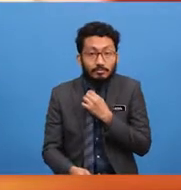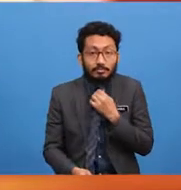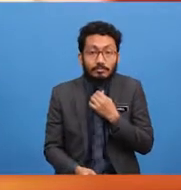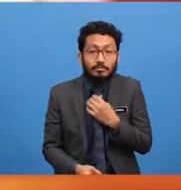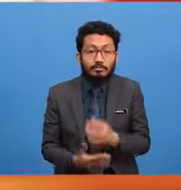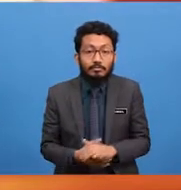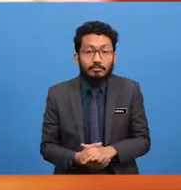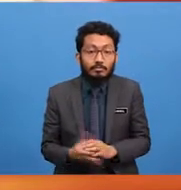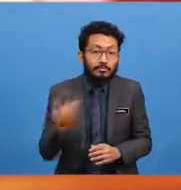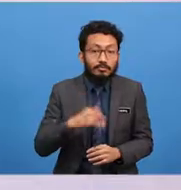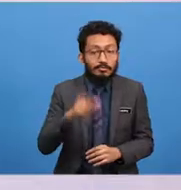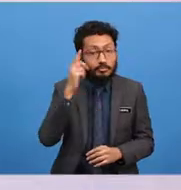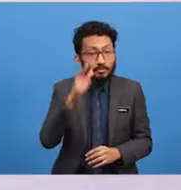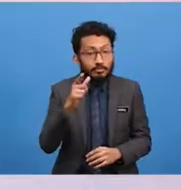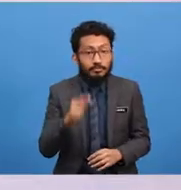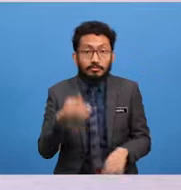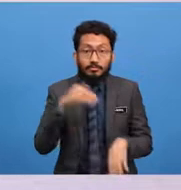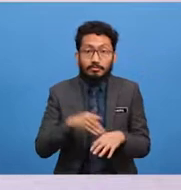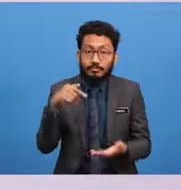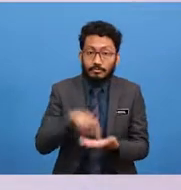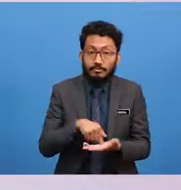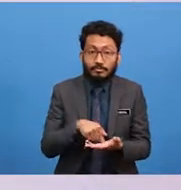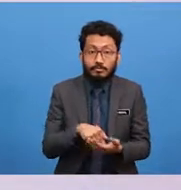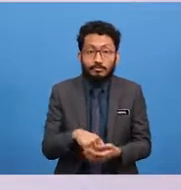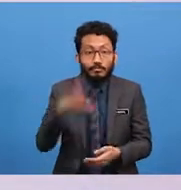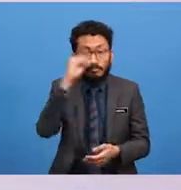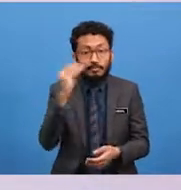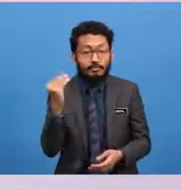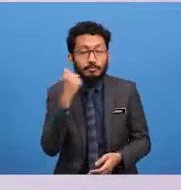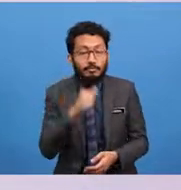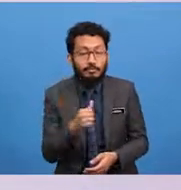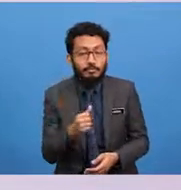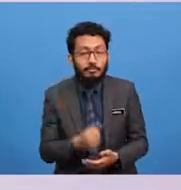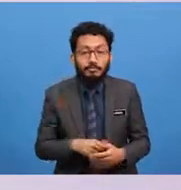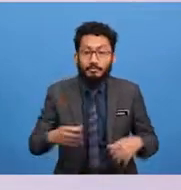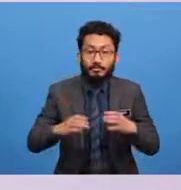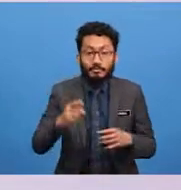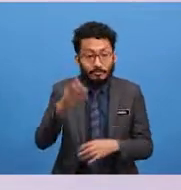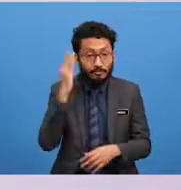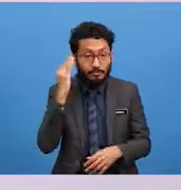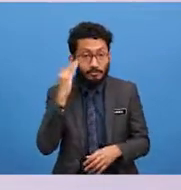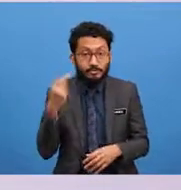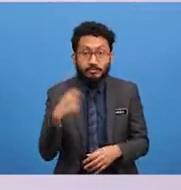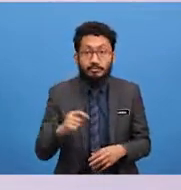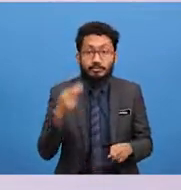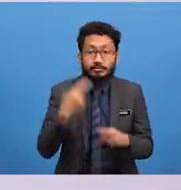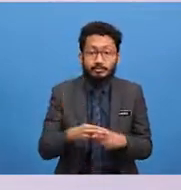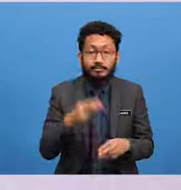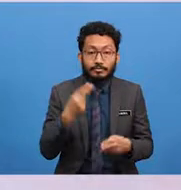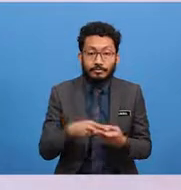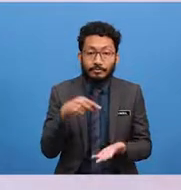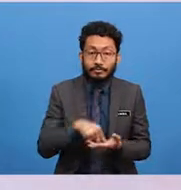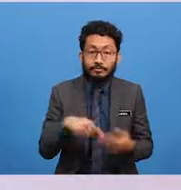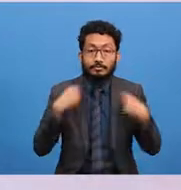Let's look at this one. Boys and girls, do you know the name of this cloth?